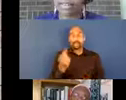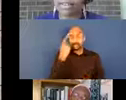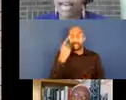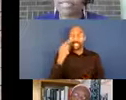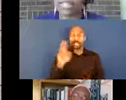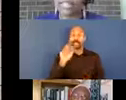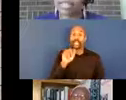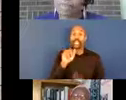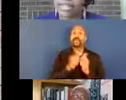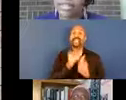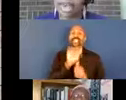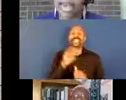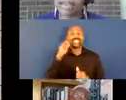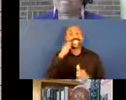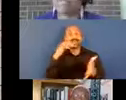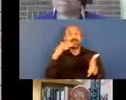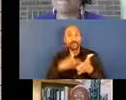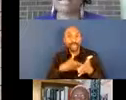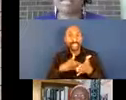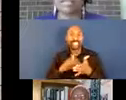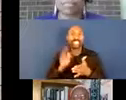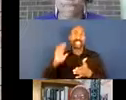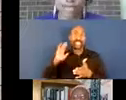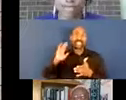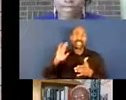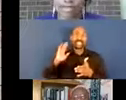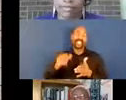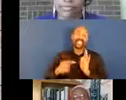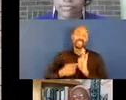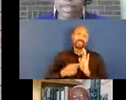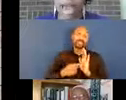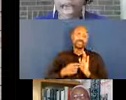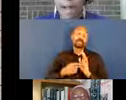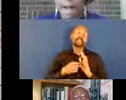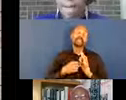legacy, evident in domestic and foreign policies and practices.